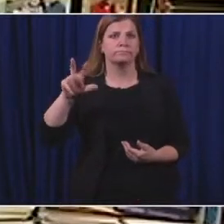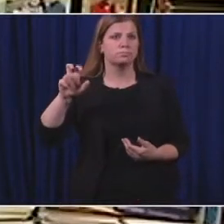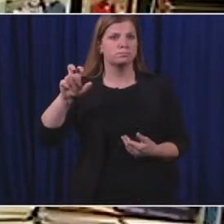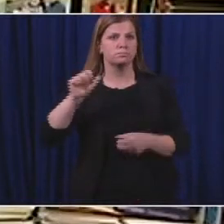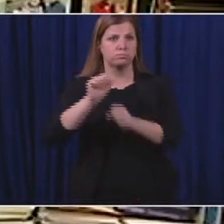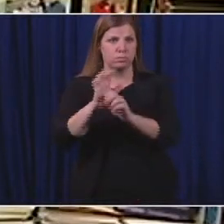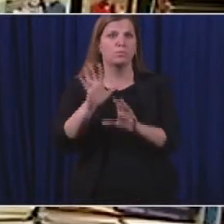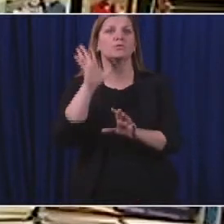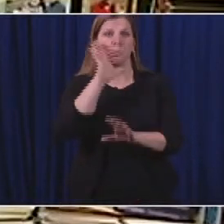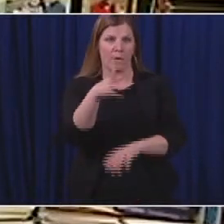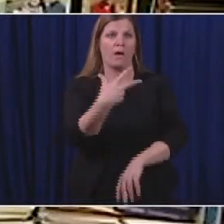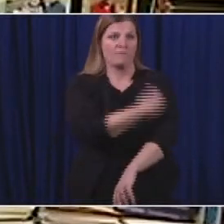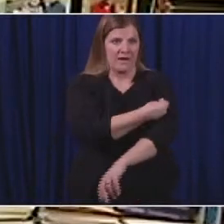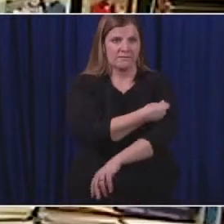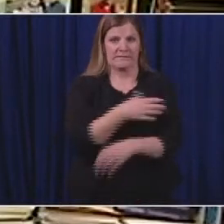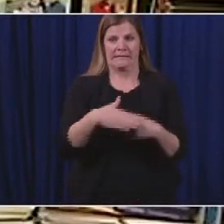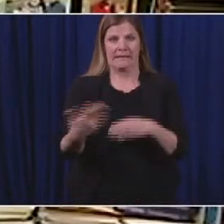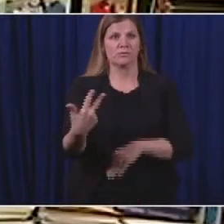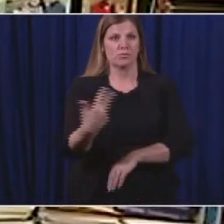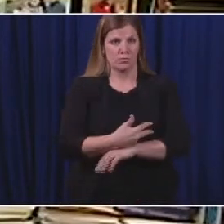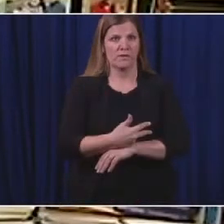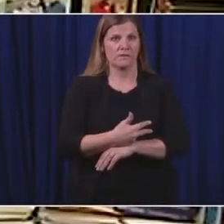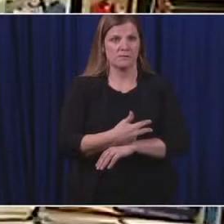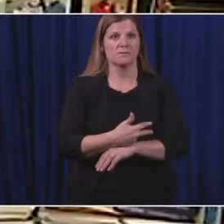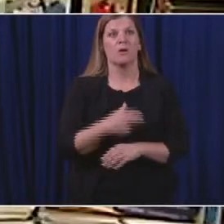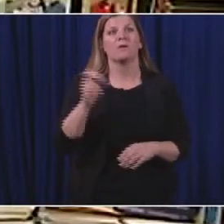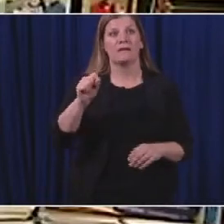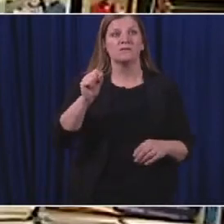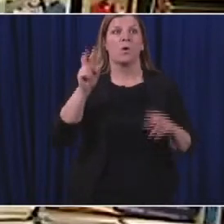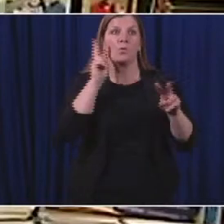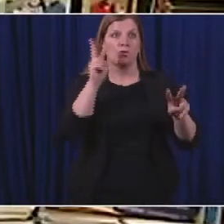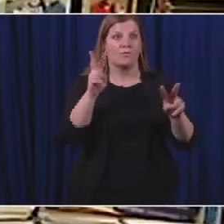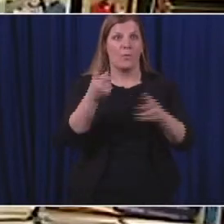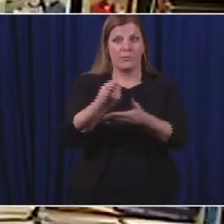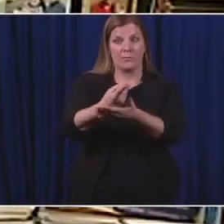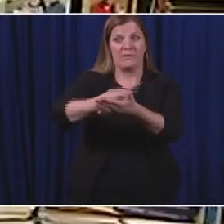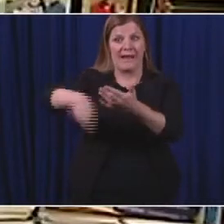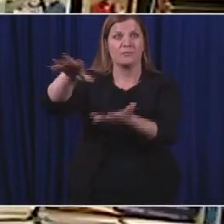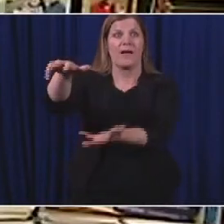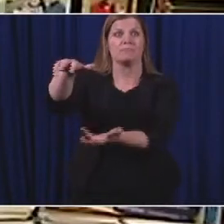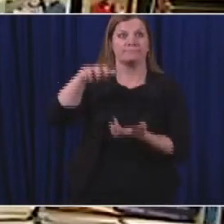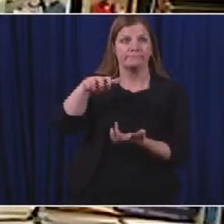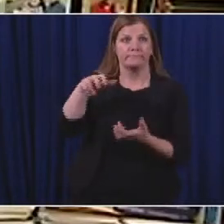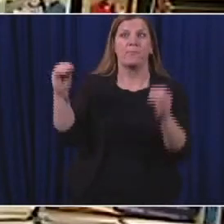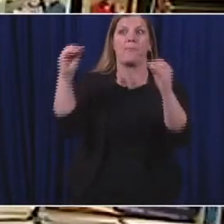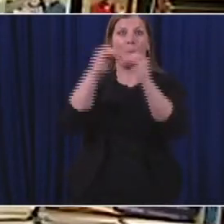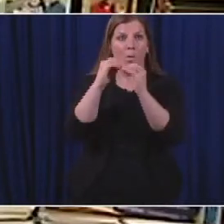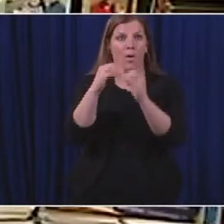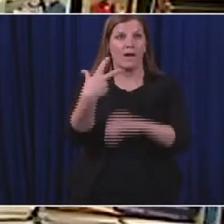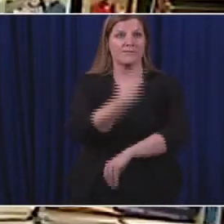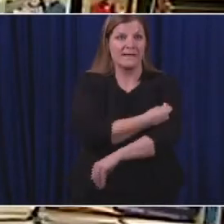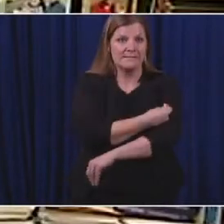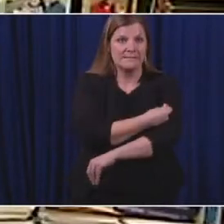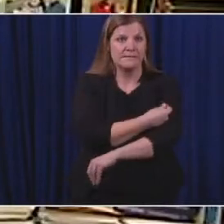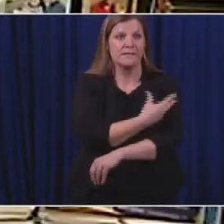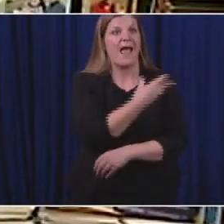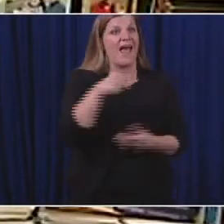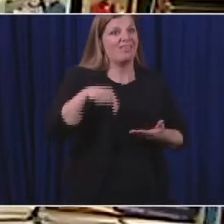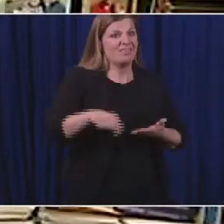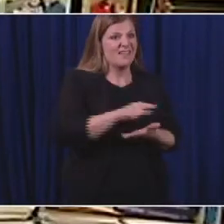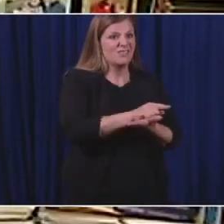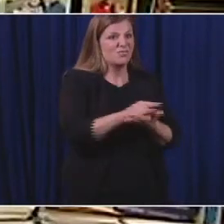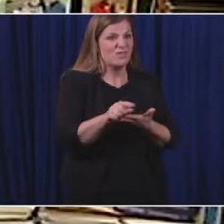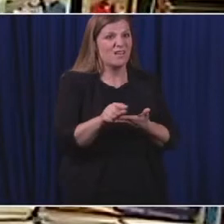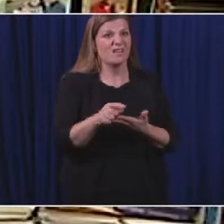days. So we look forward once again to that allocation for next week, and look forward later this week to inviting really thousands